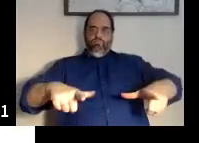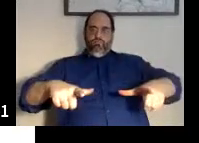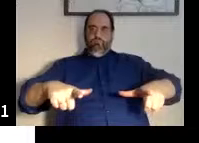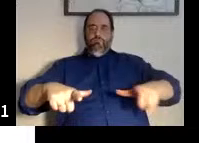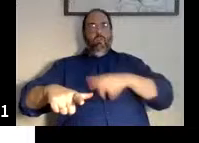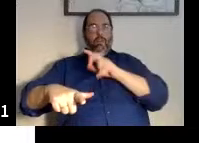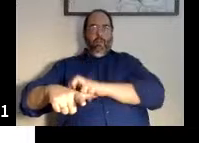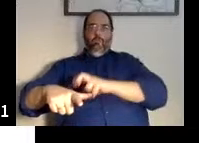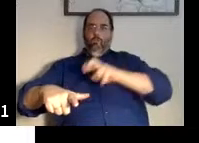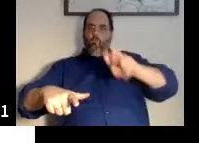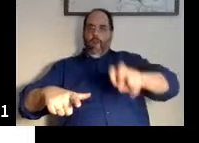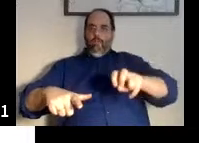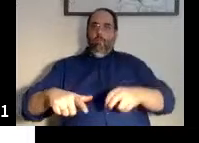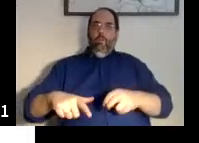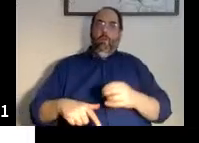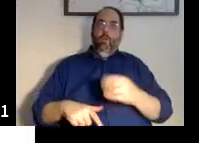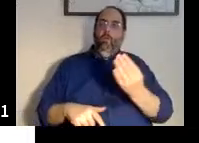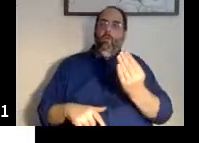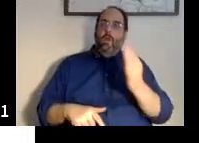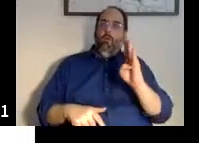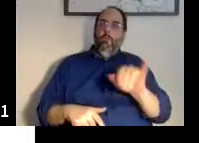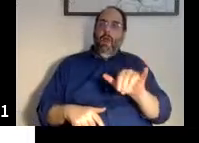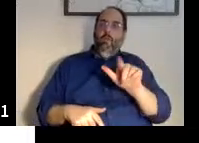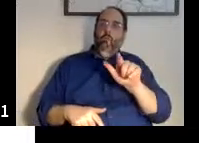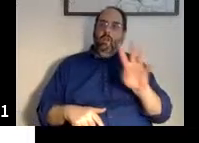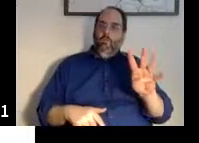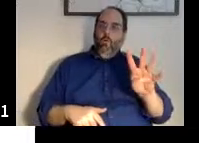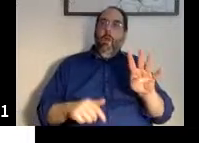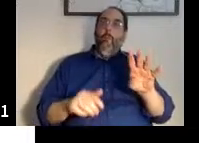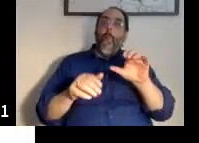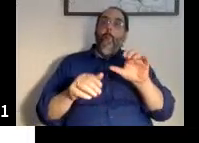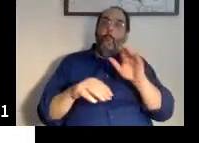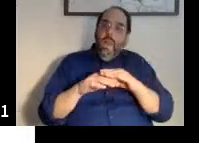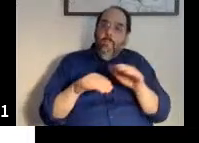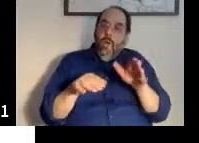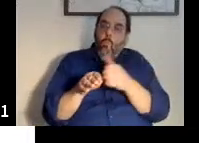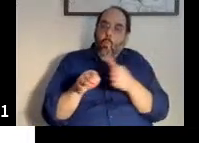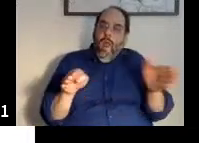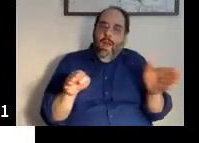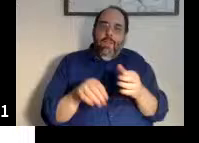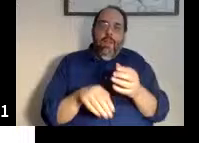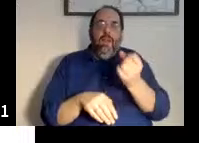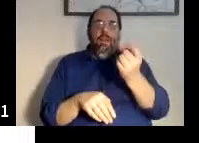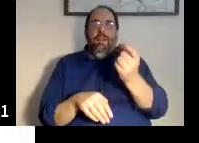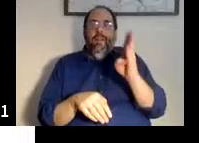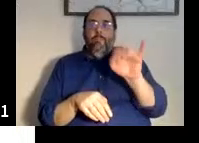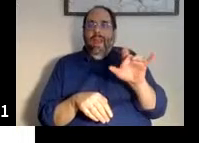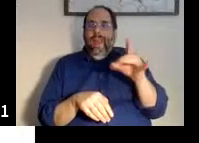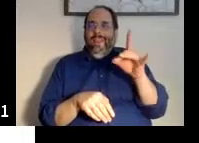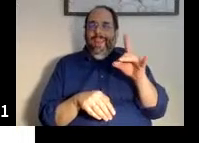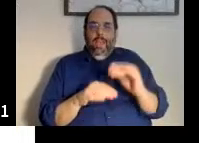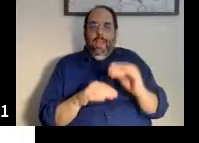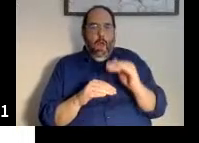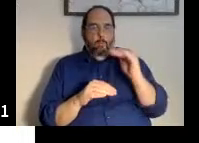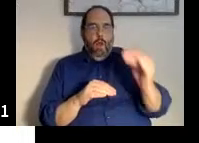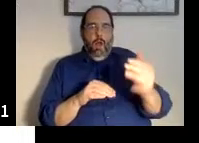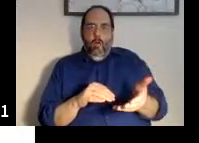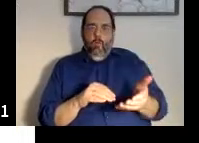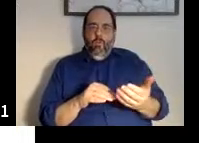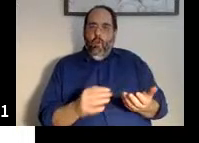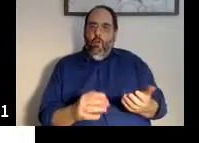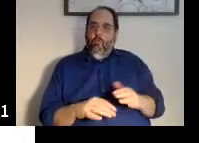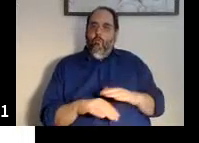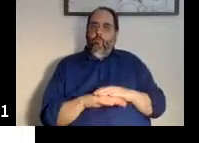steps. It's a 14 by 24 inch minimum wide, 11 to 18 above the floor ground surface is what the